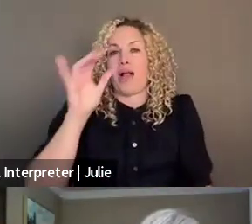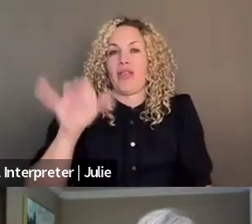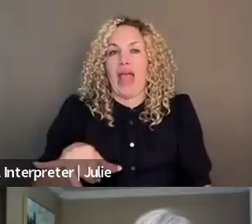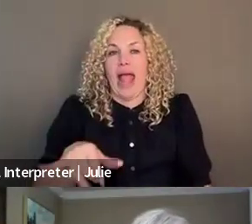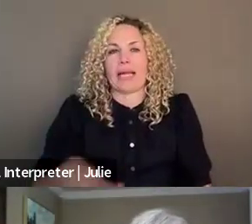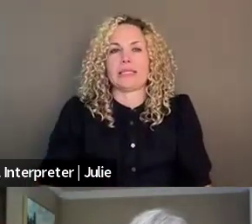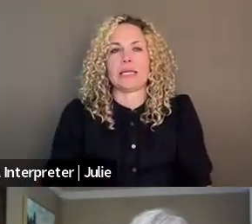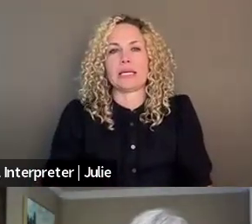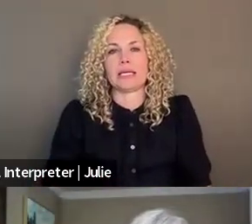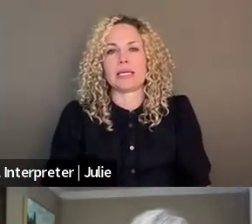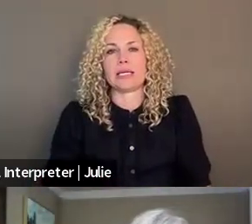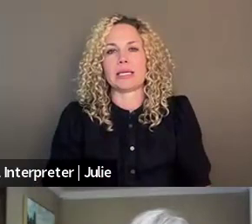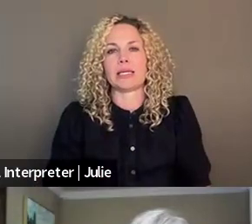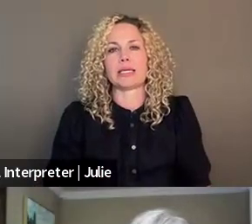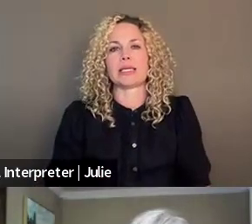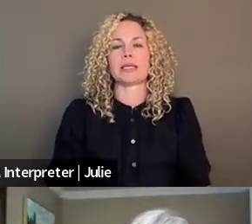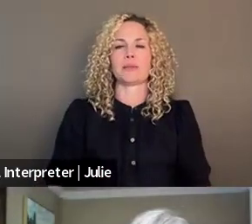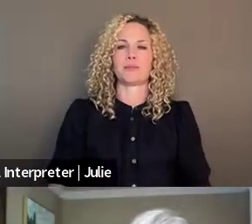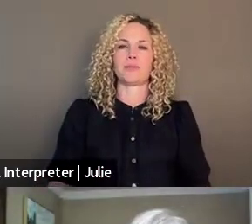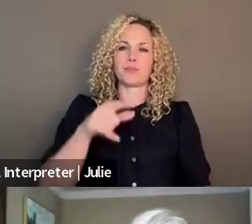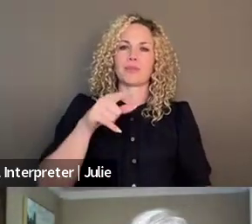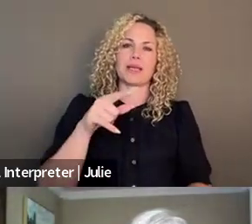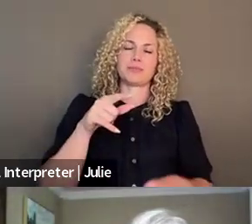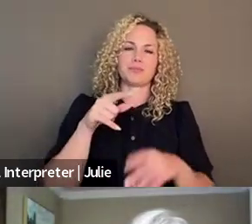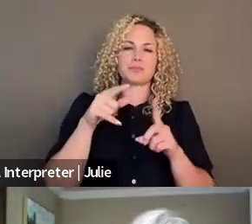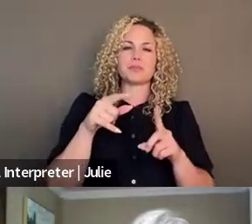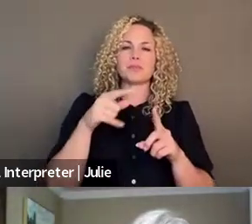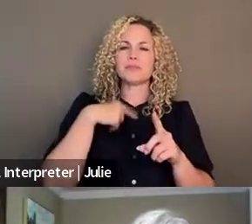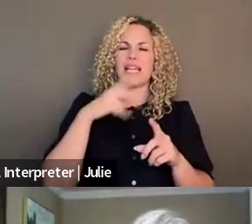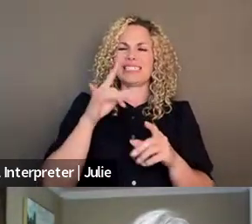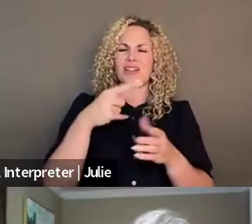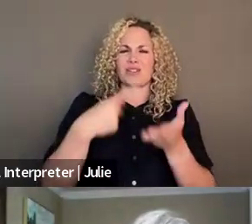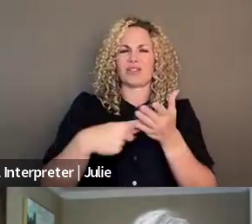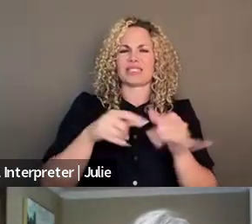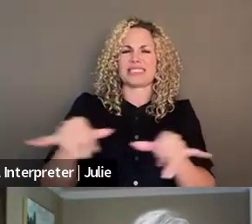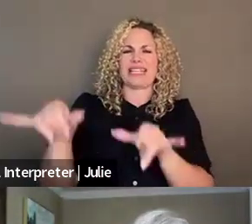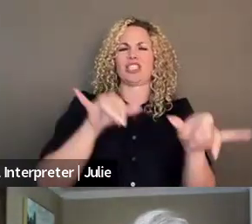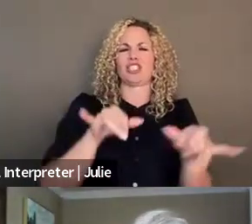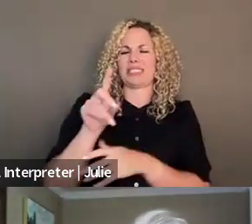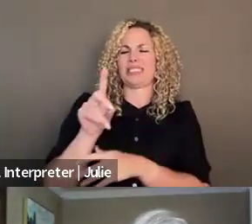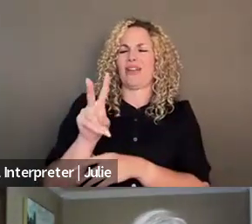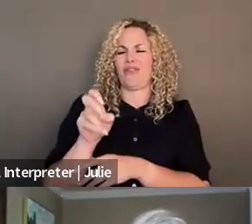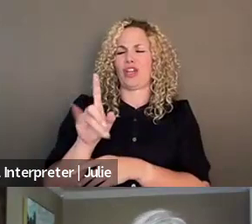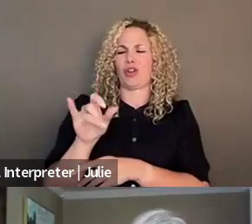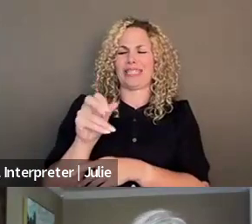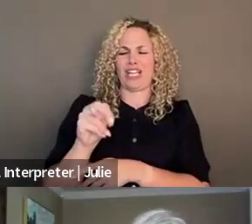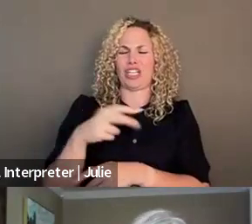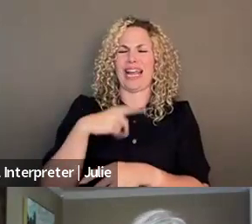there was a, in the world of, I know I went over standardized vendorization at length with